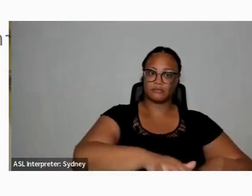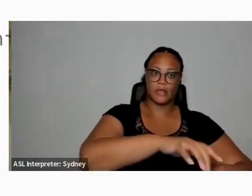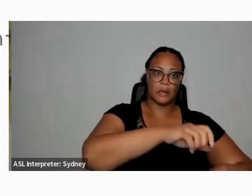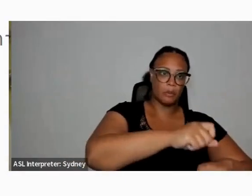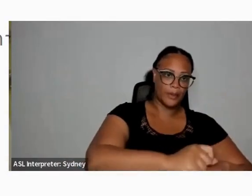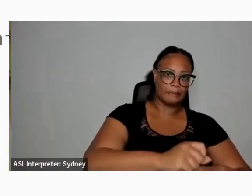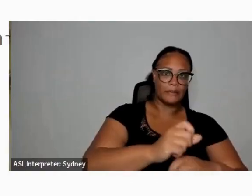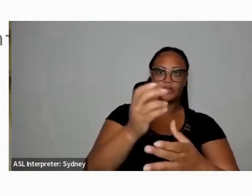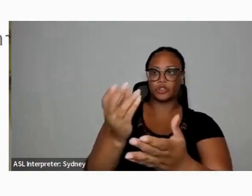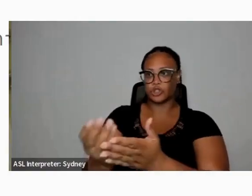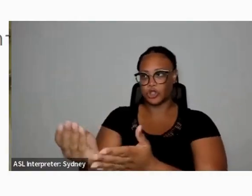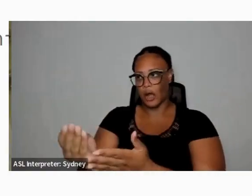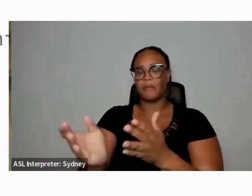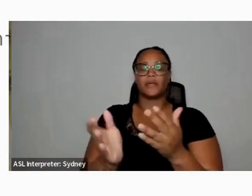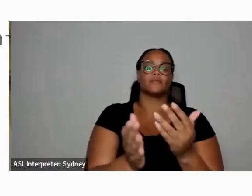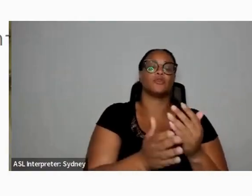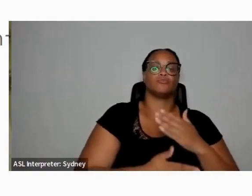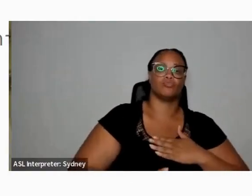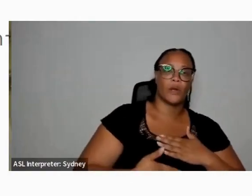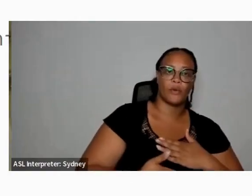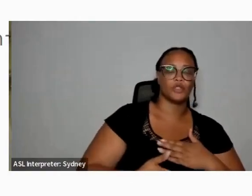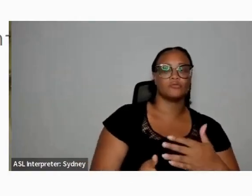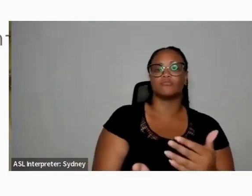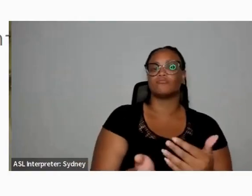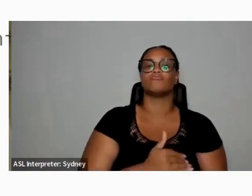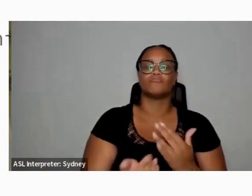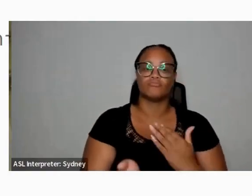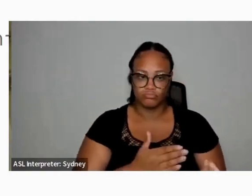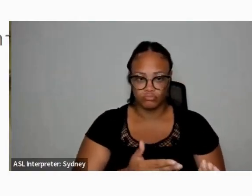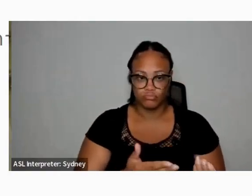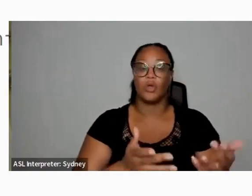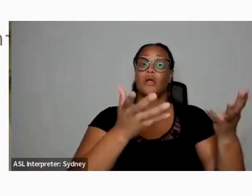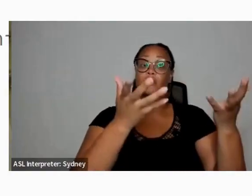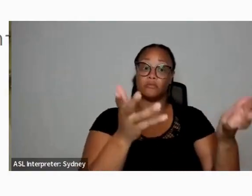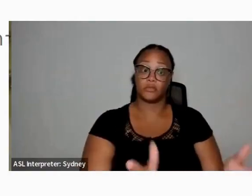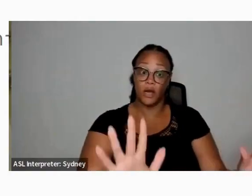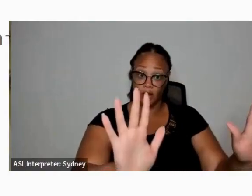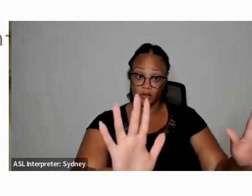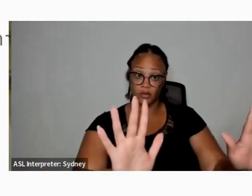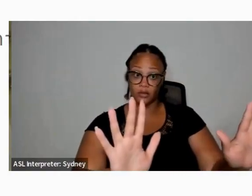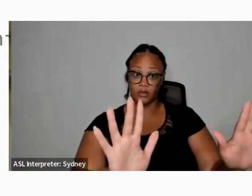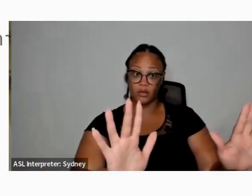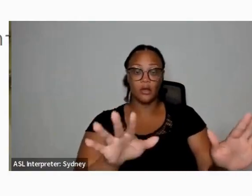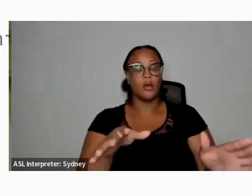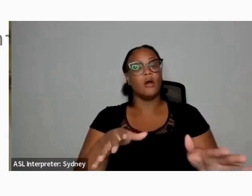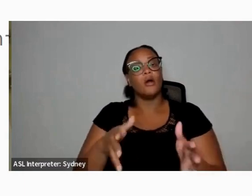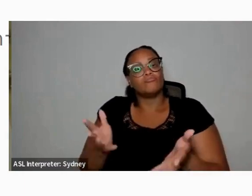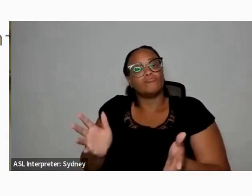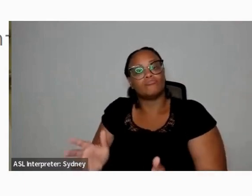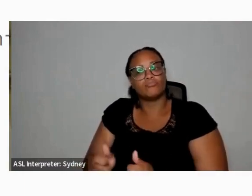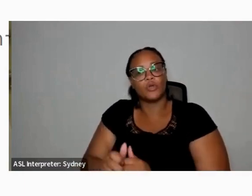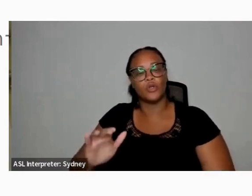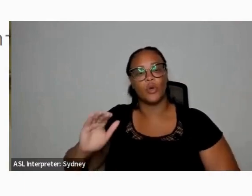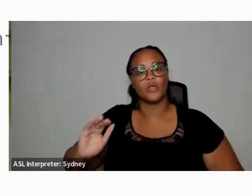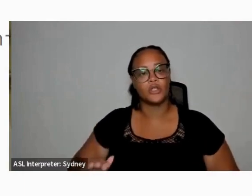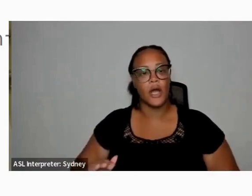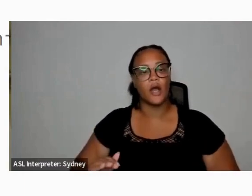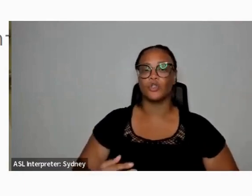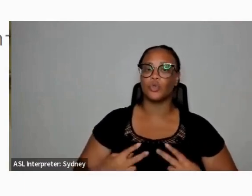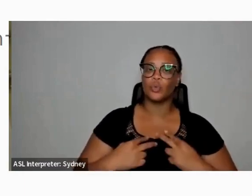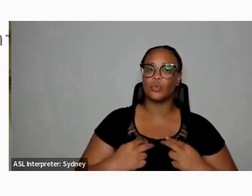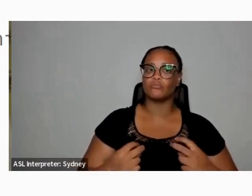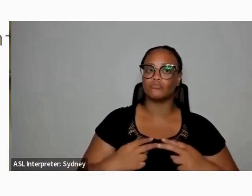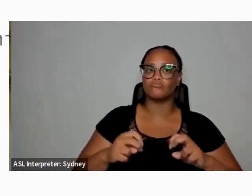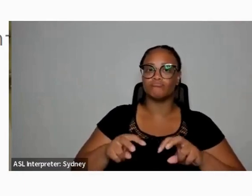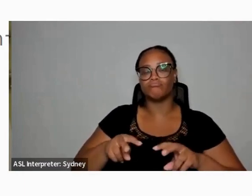with your child. So collect anything that you can from your experience. So if you went to a